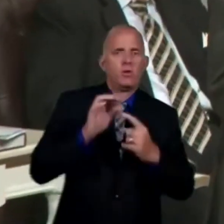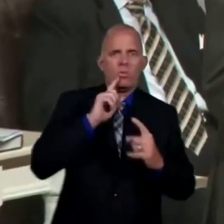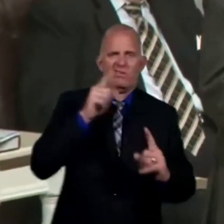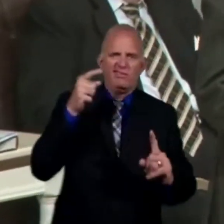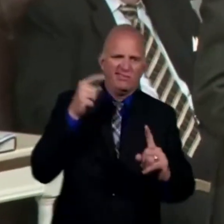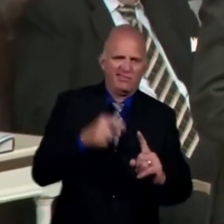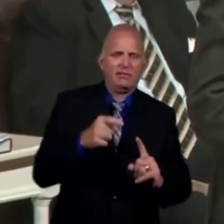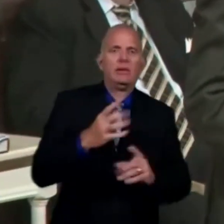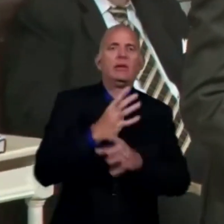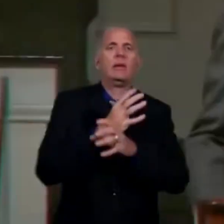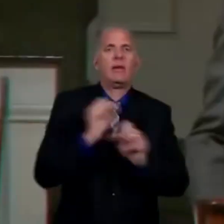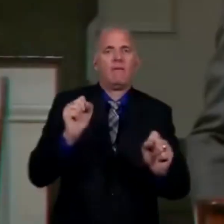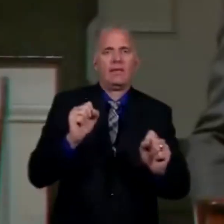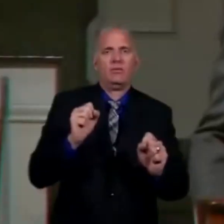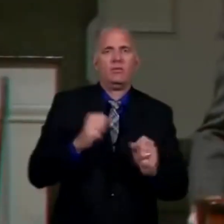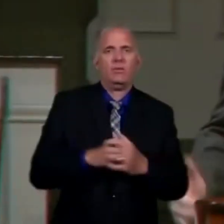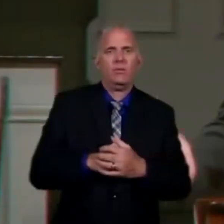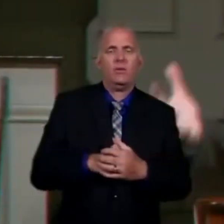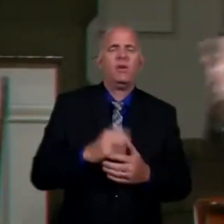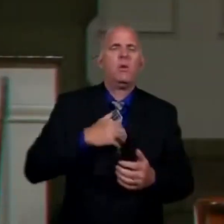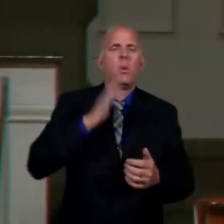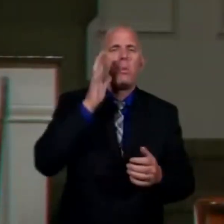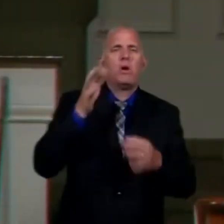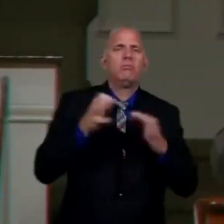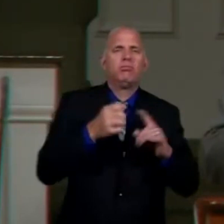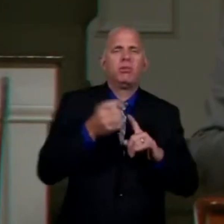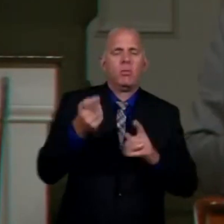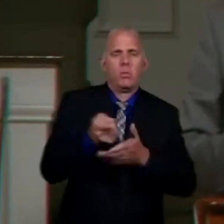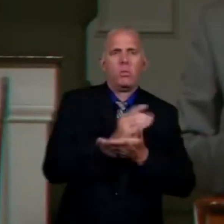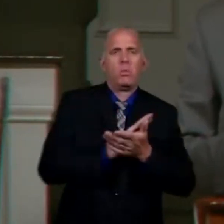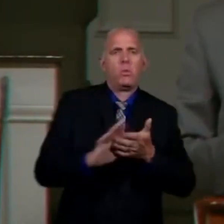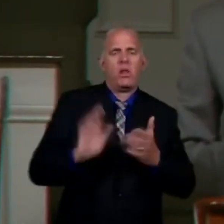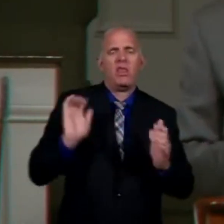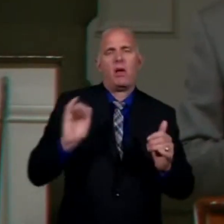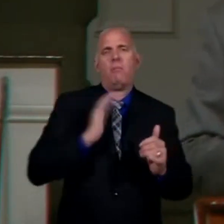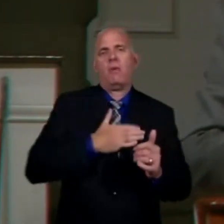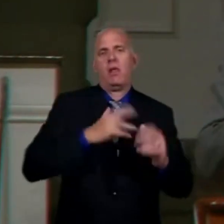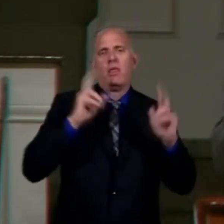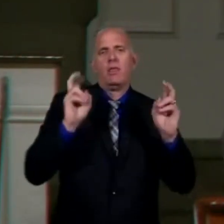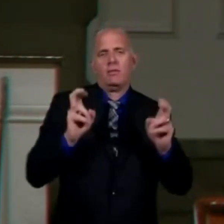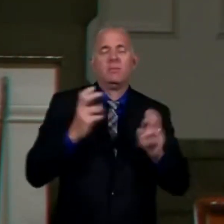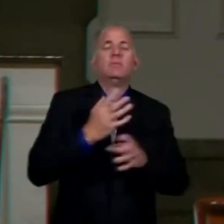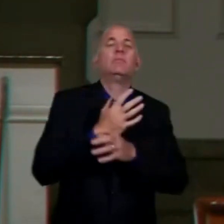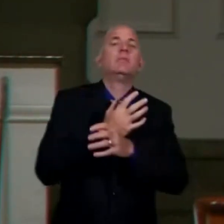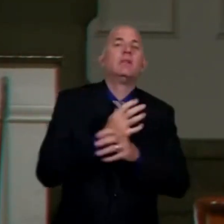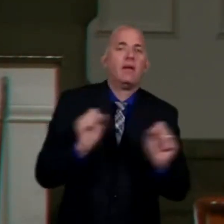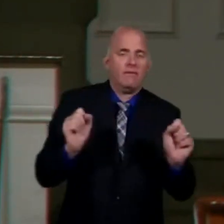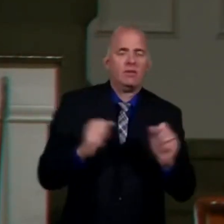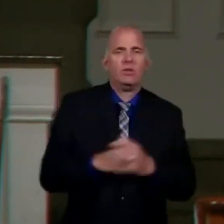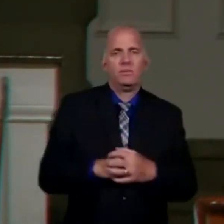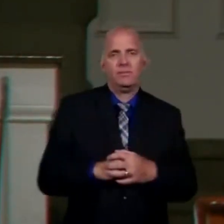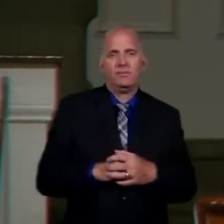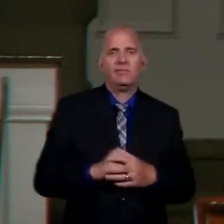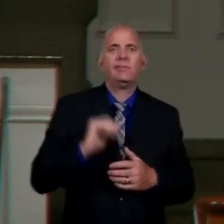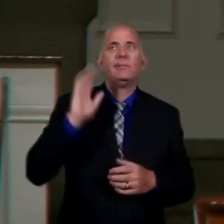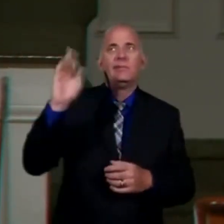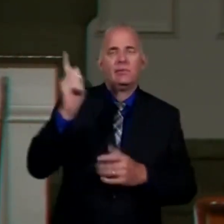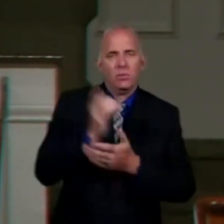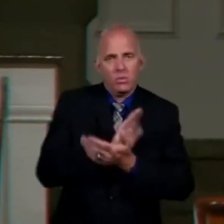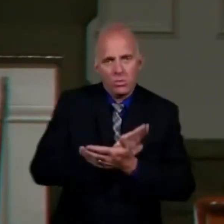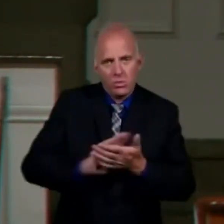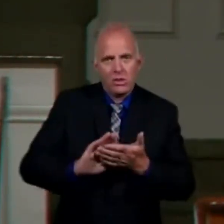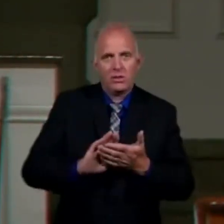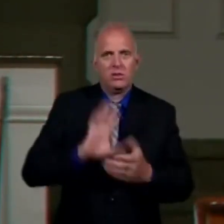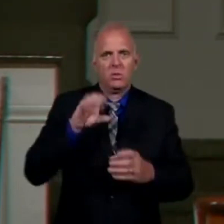want to talk to you a little bit about righteousness. That is our theme of the month, is salvation and His righteousness. And we've gone to the book of Romans